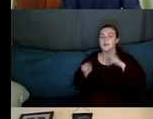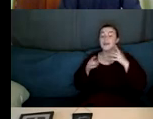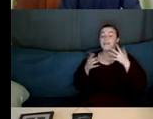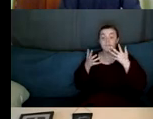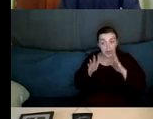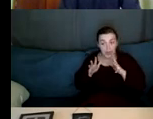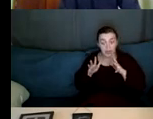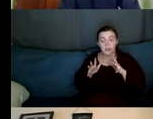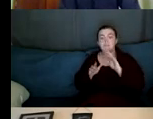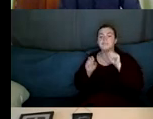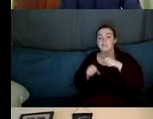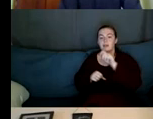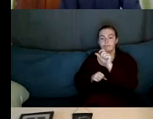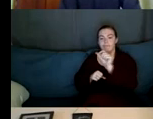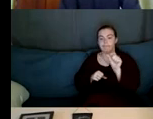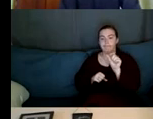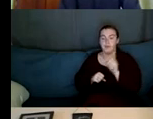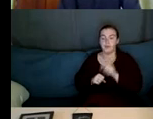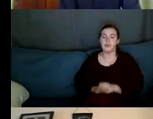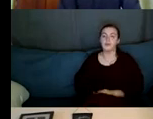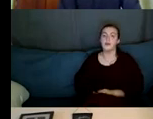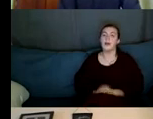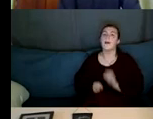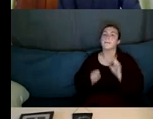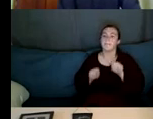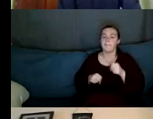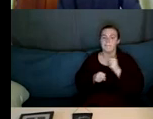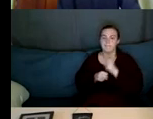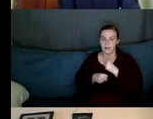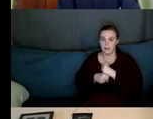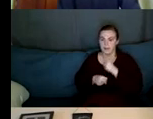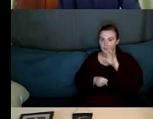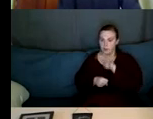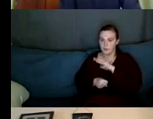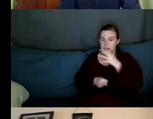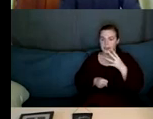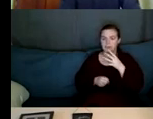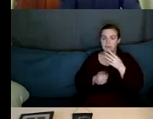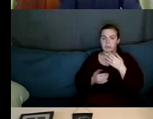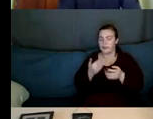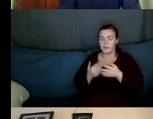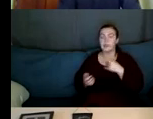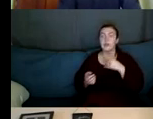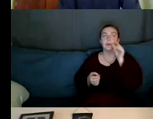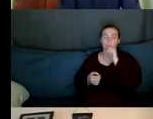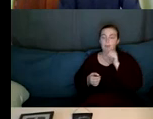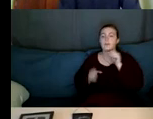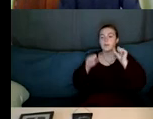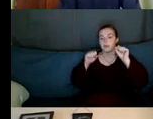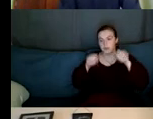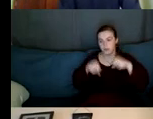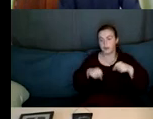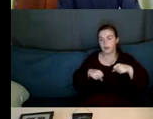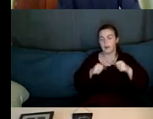that off. You can make the sheet at any time. Google will continue to update that for you. So if there are new